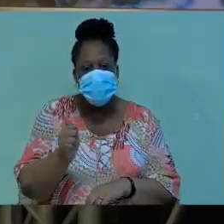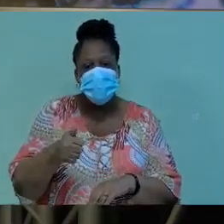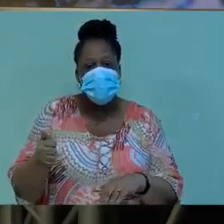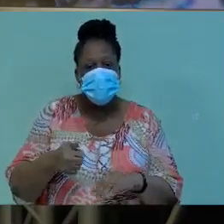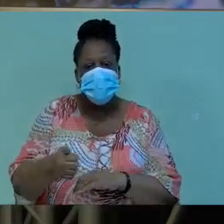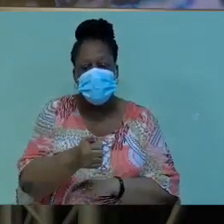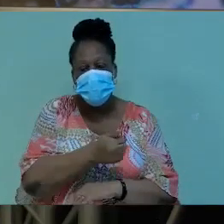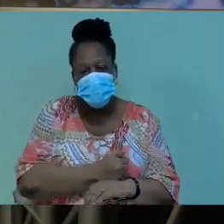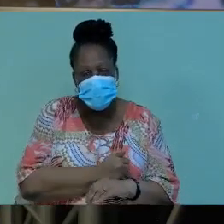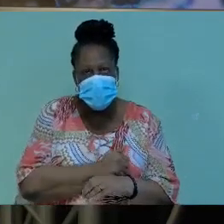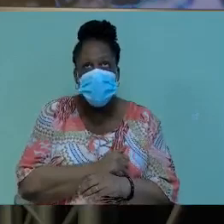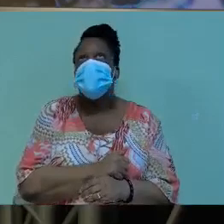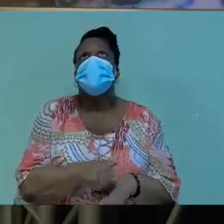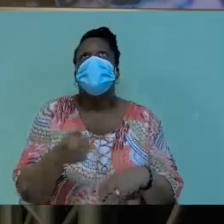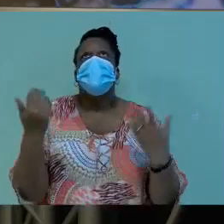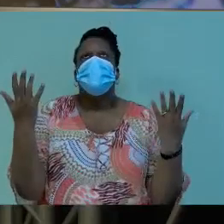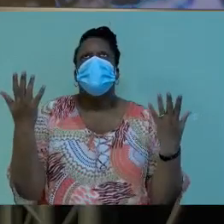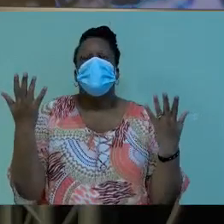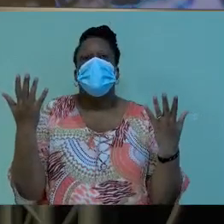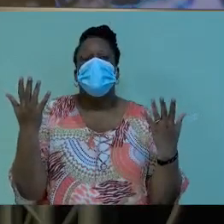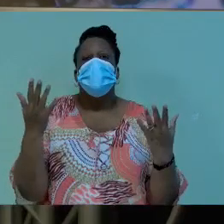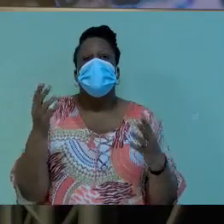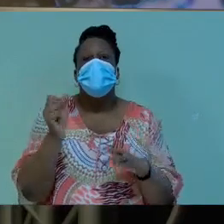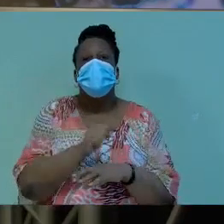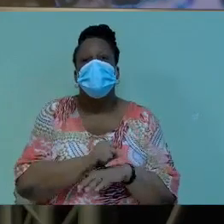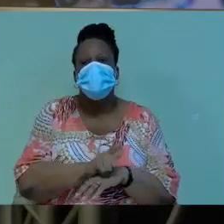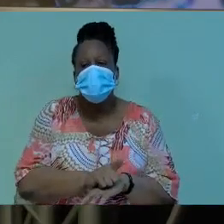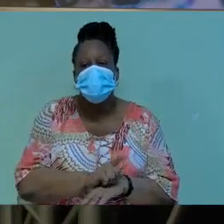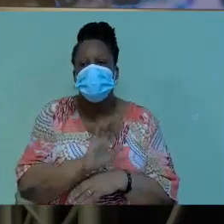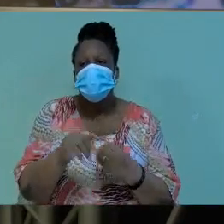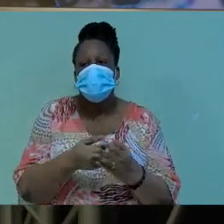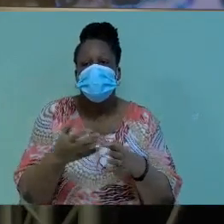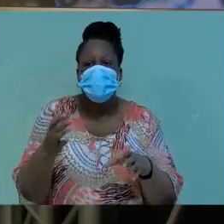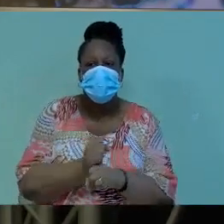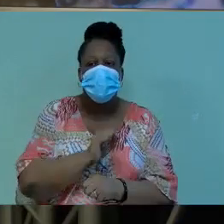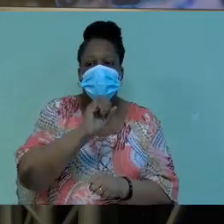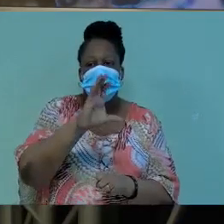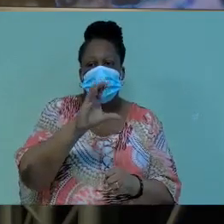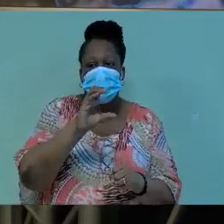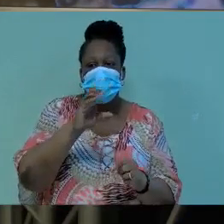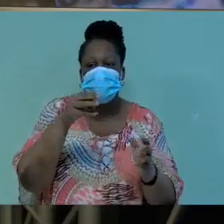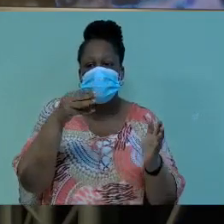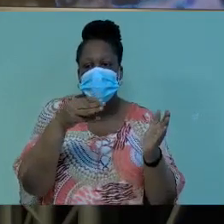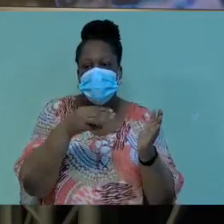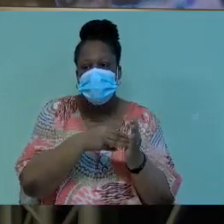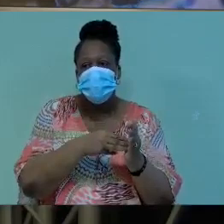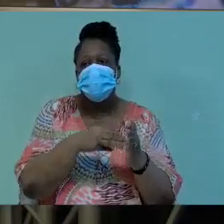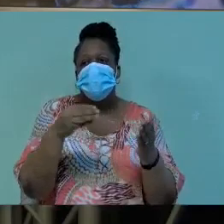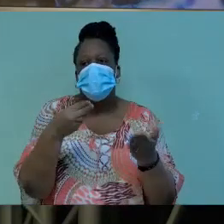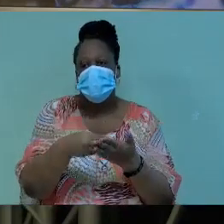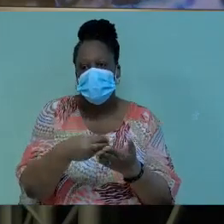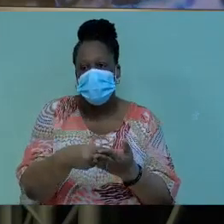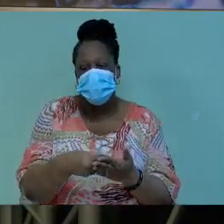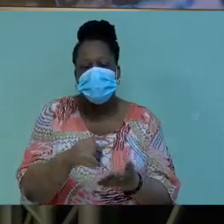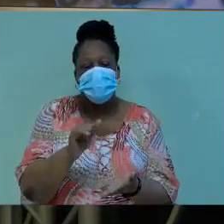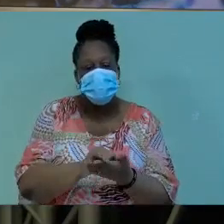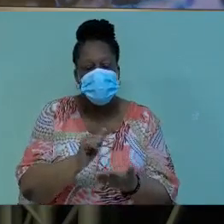received $500,000. This was to help in the fight against the novel